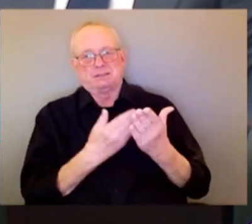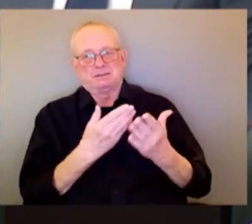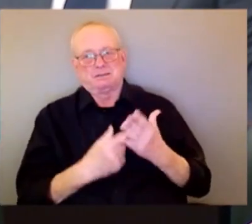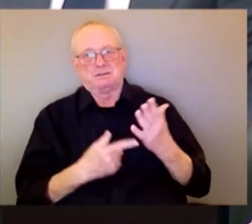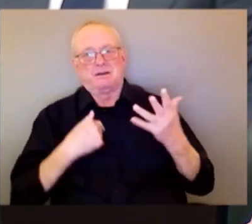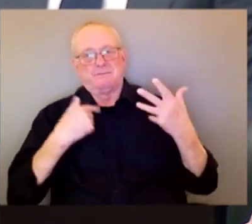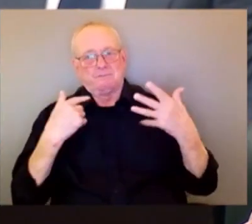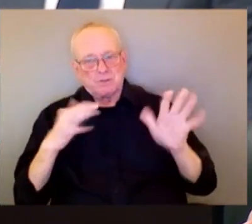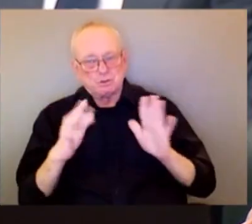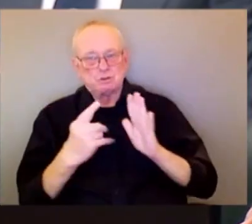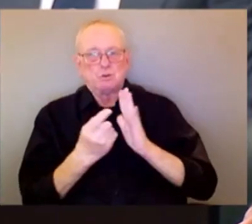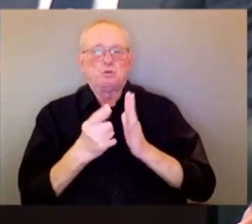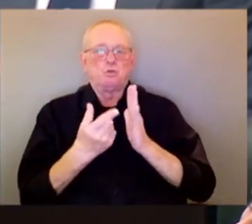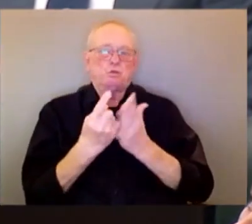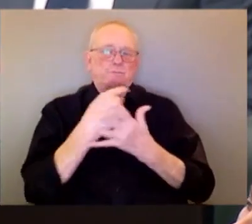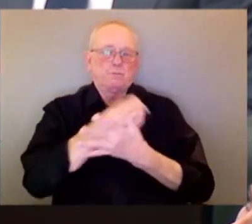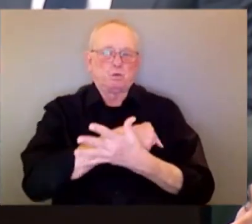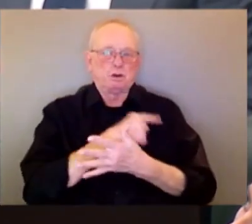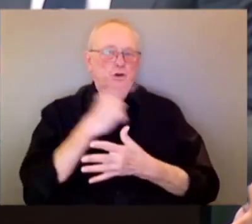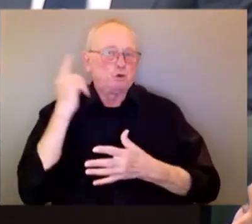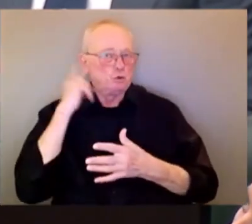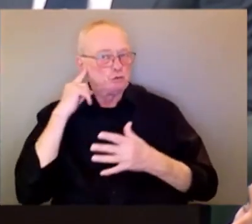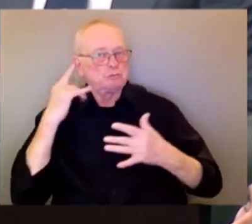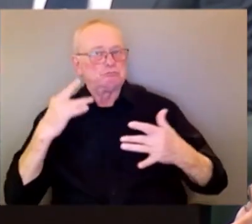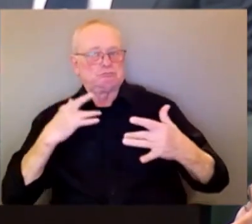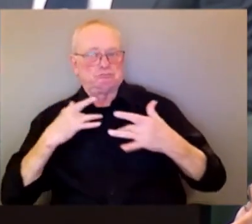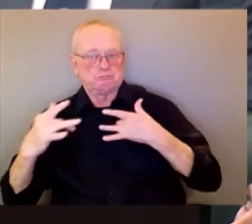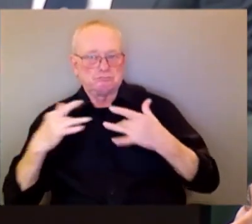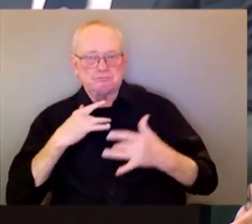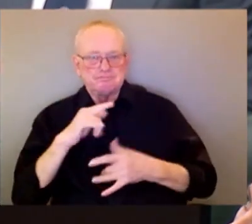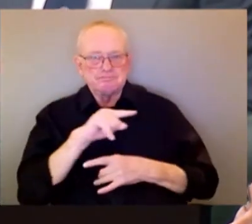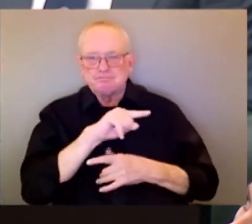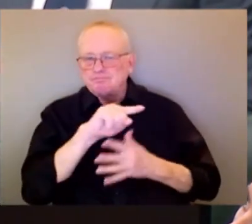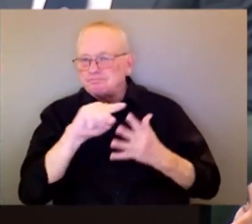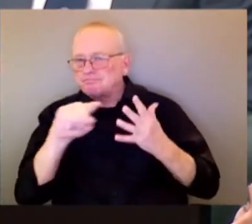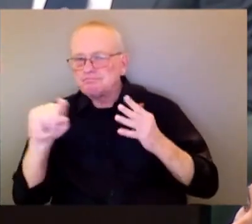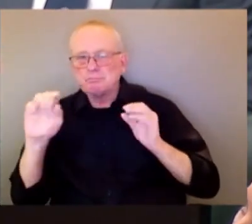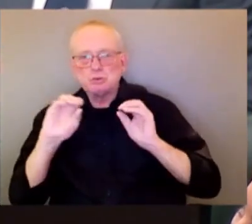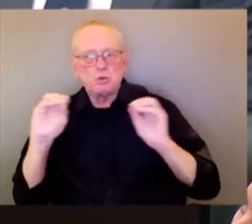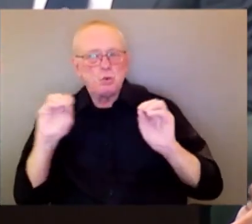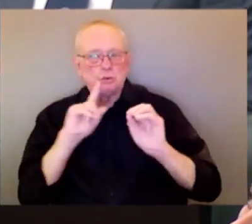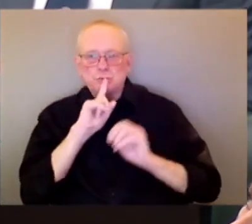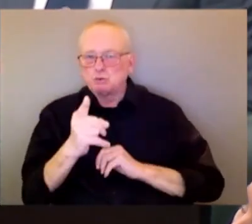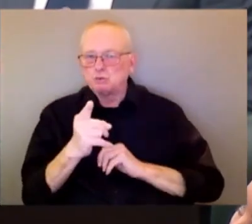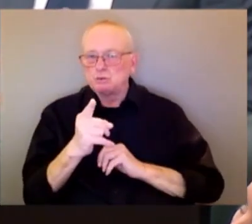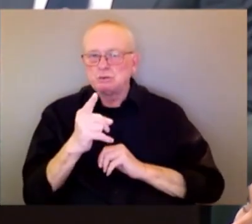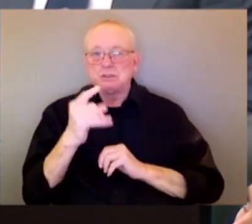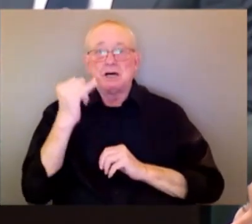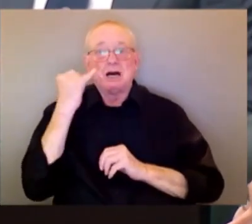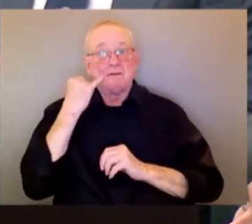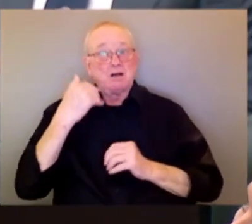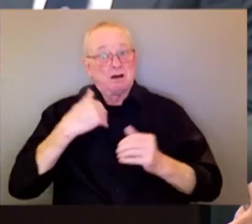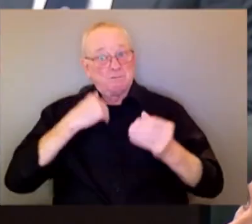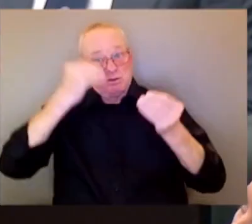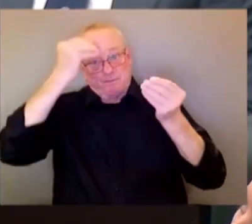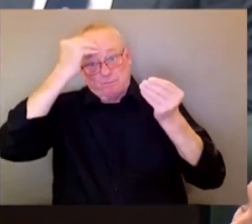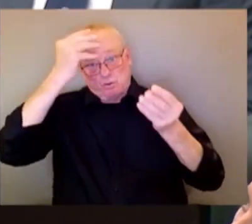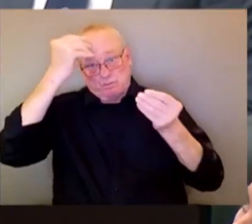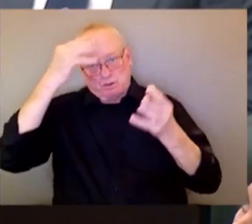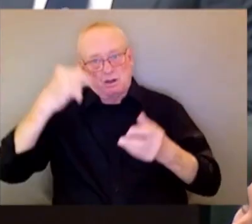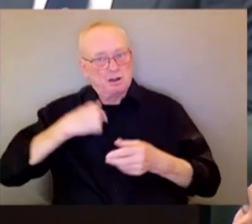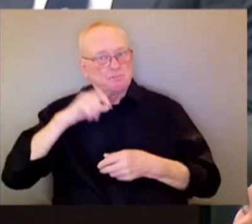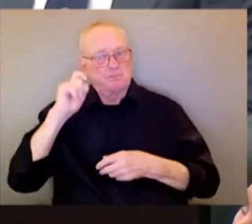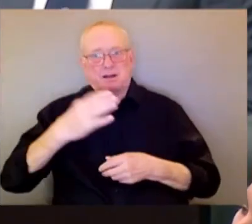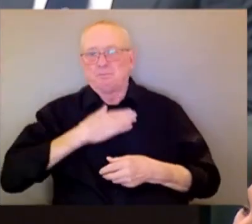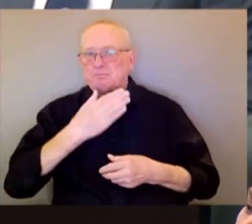found nothing of the sort was the case. If there's any information to this, I would happily have provided it to everyone who asked. I saw nothing. I